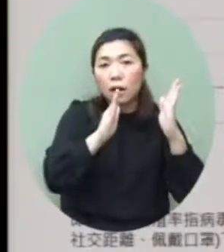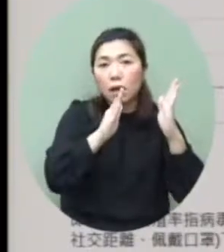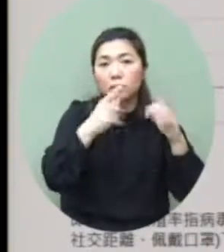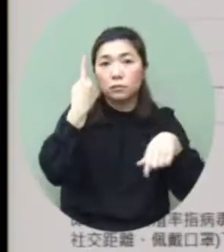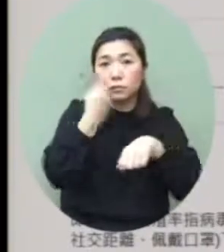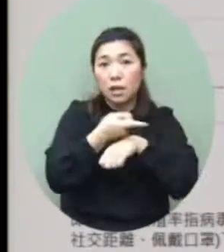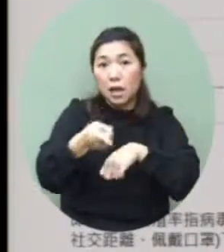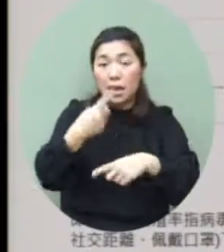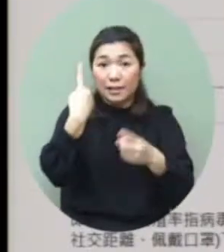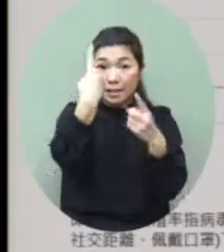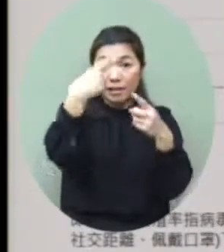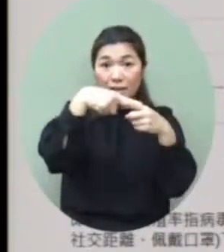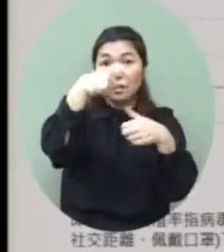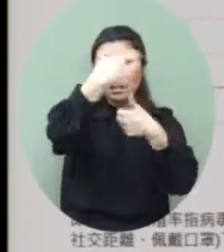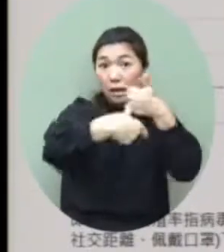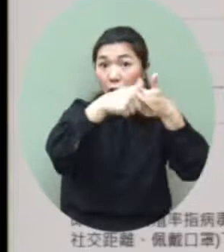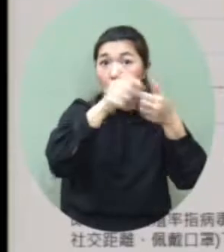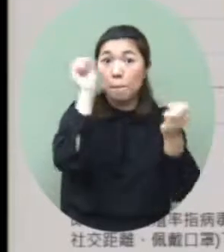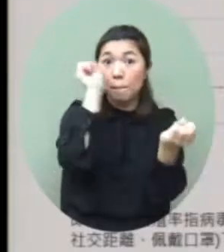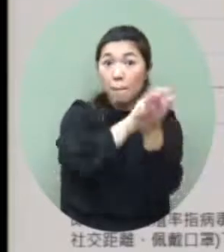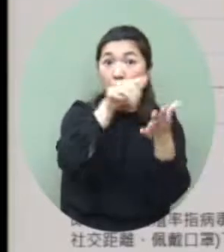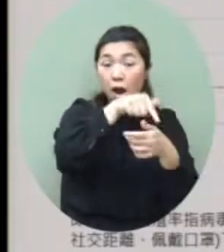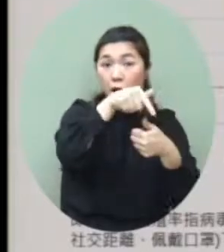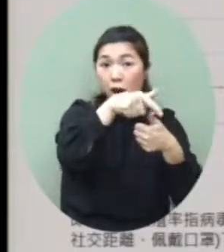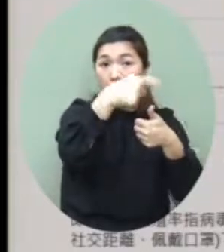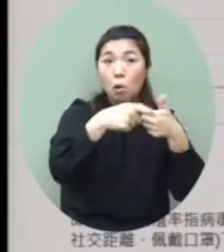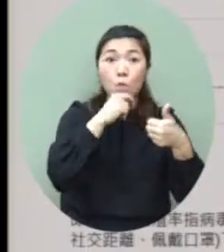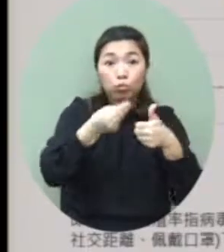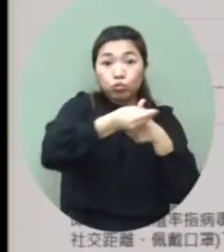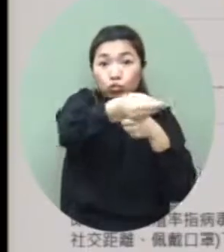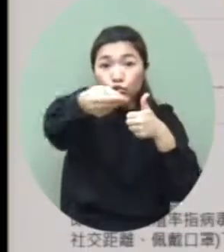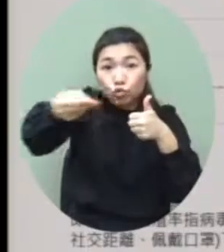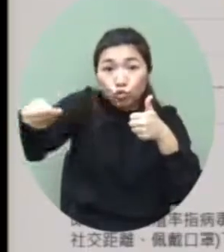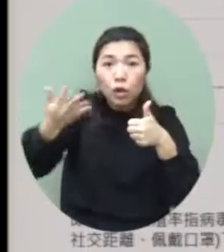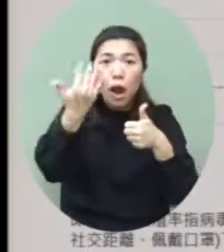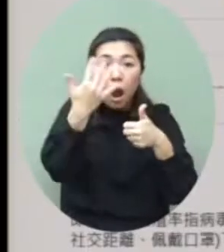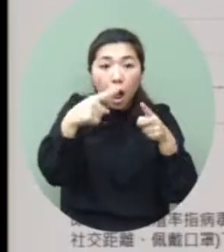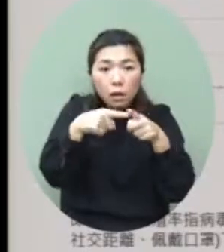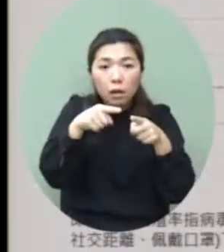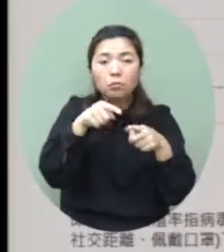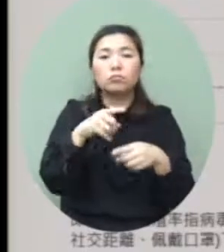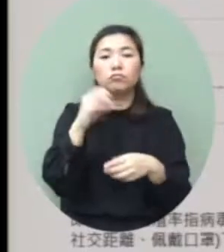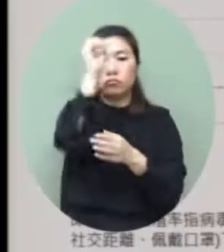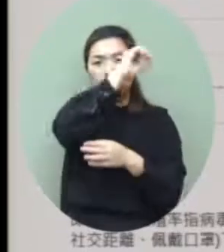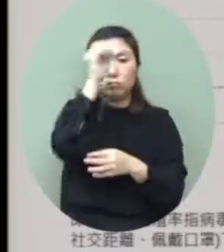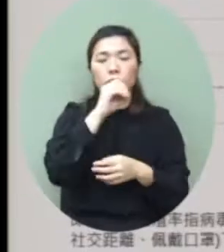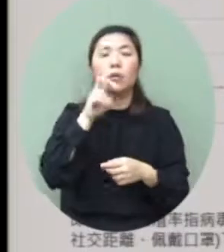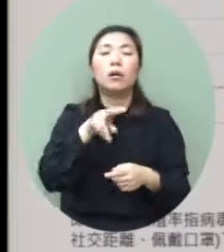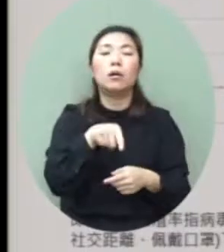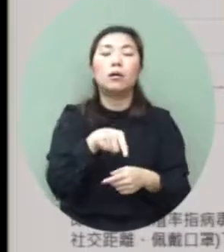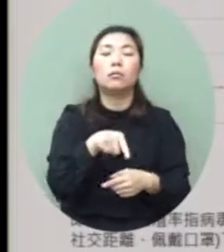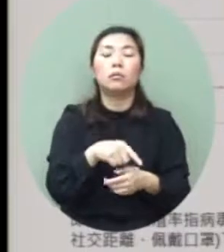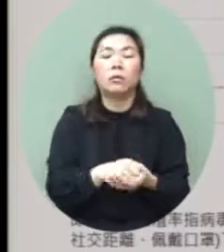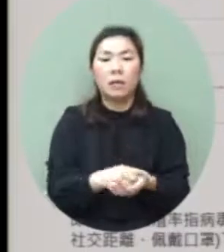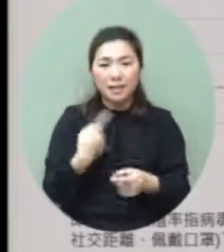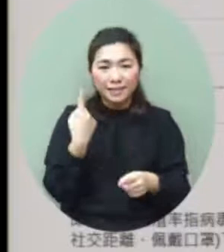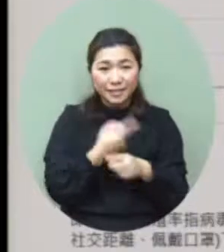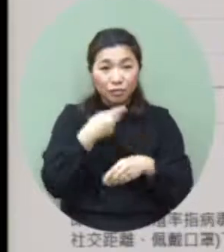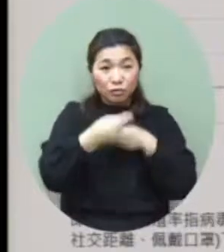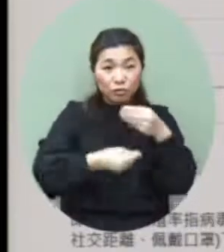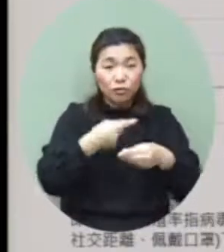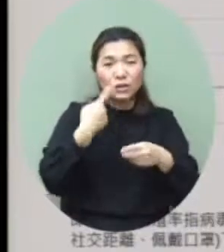immediate effective reproduction rate, and that is how many persons can one confirmed